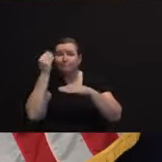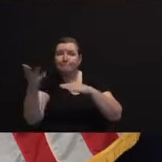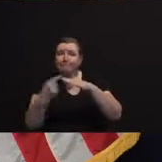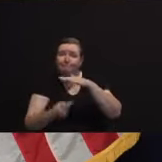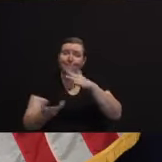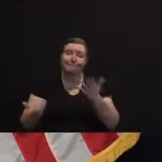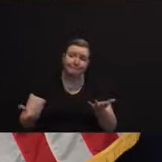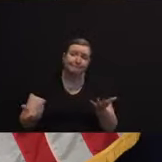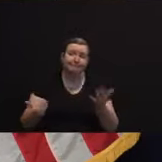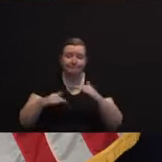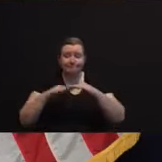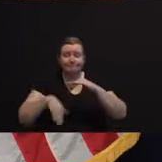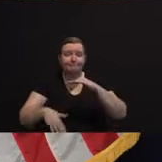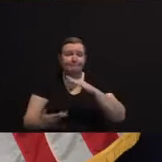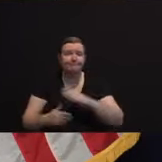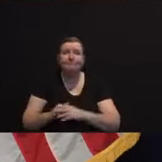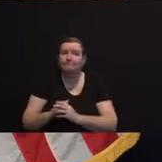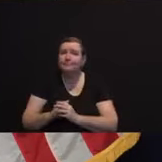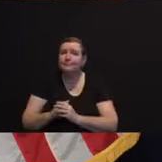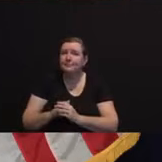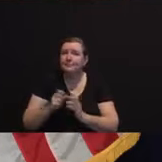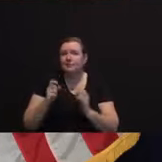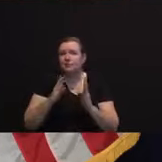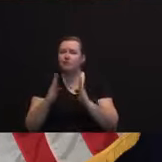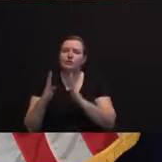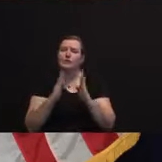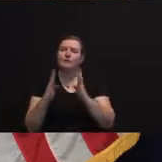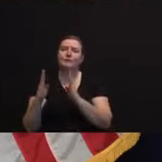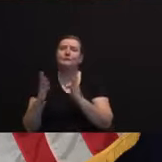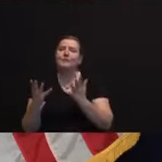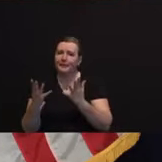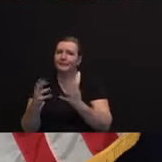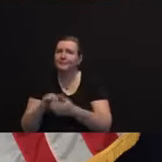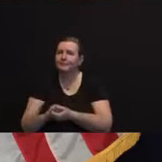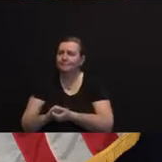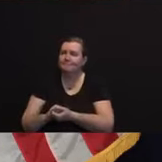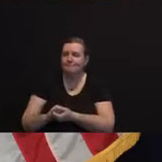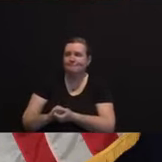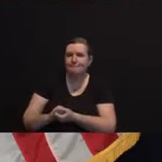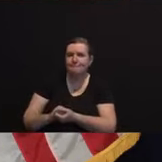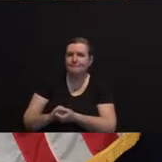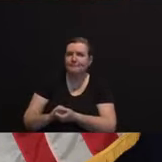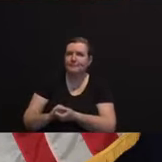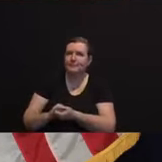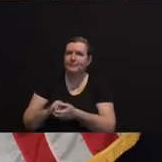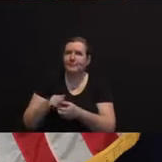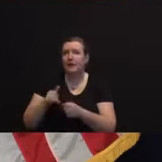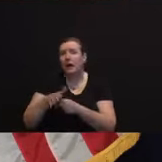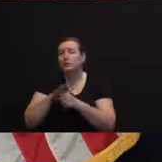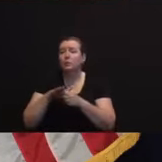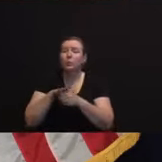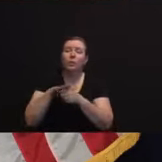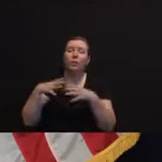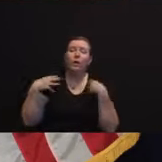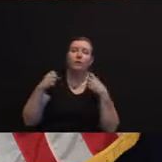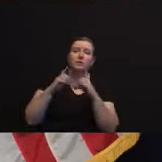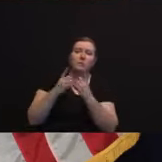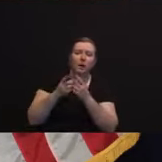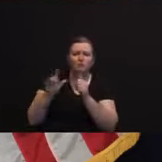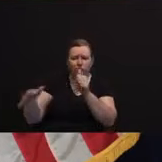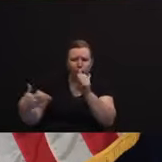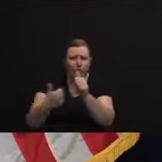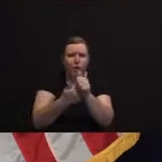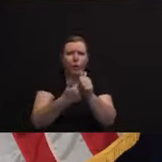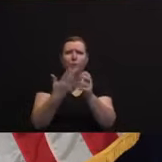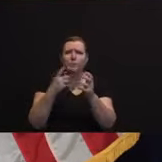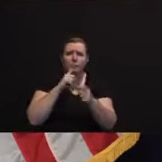particular picture. But at the same time, we ask our local health departments to follow up on those as if they're confirmed cases as well. So it's difficult